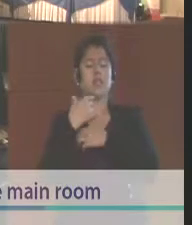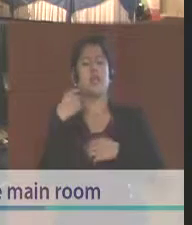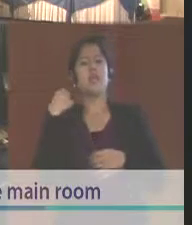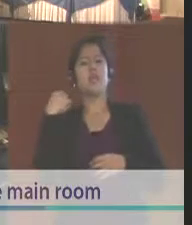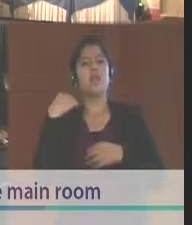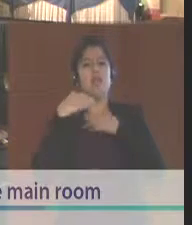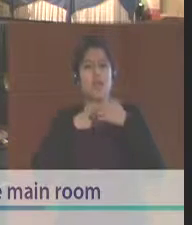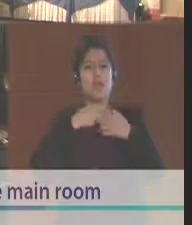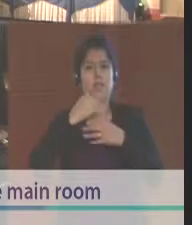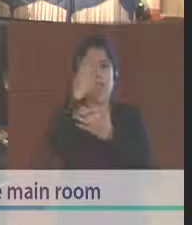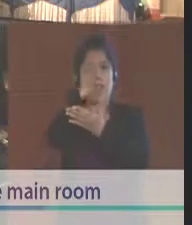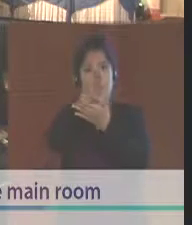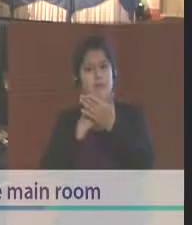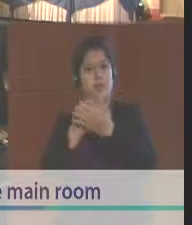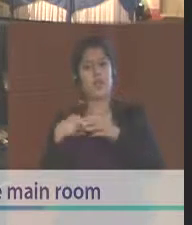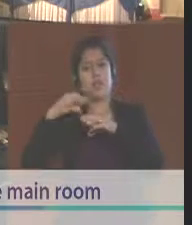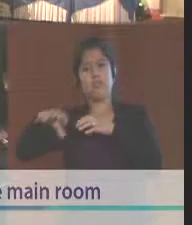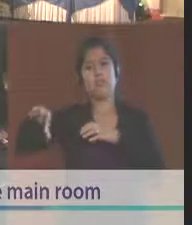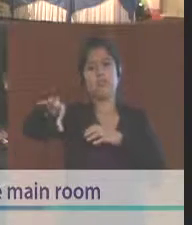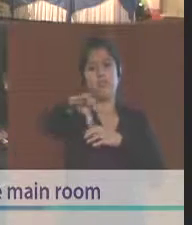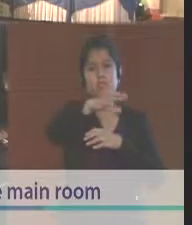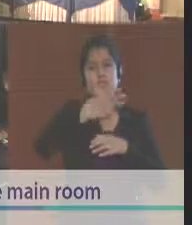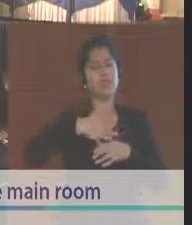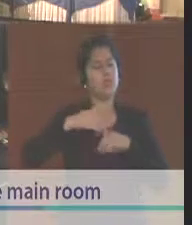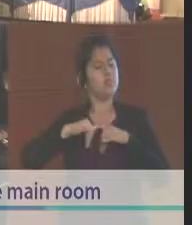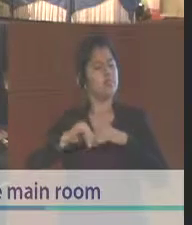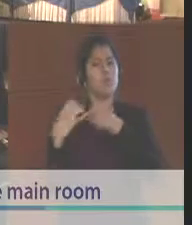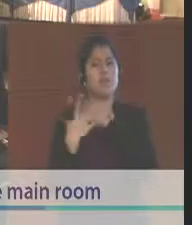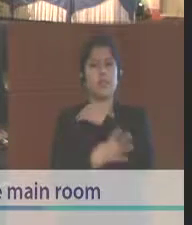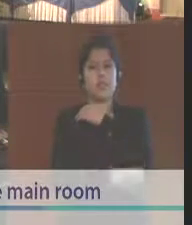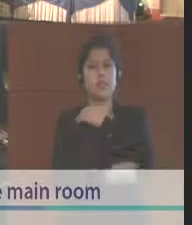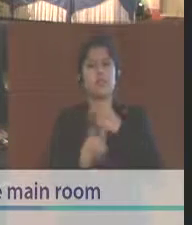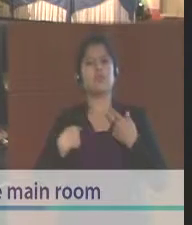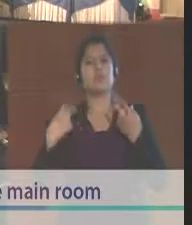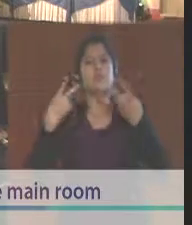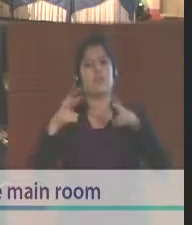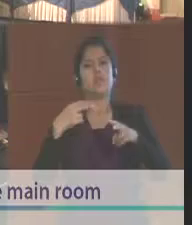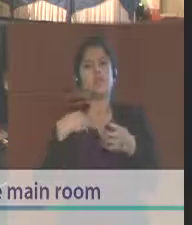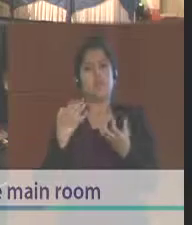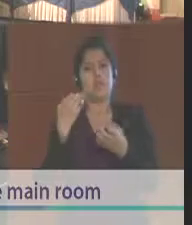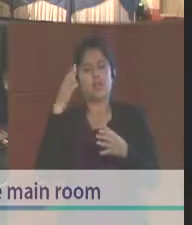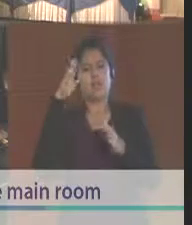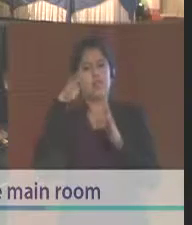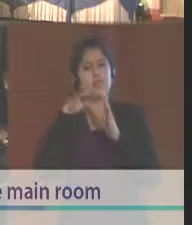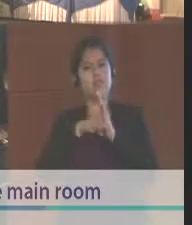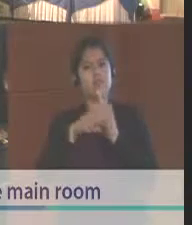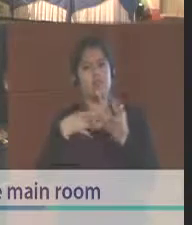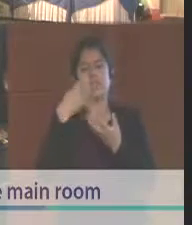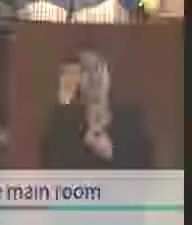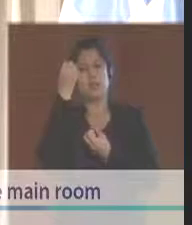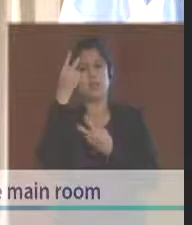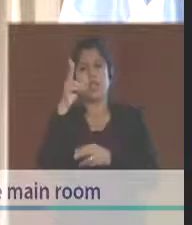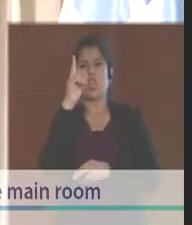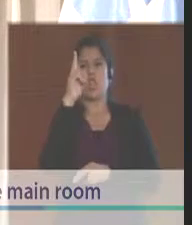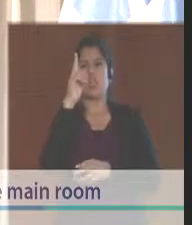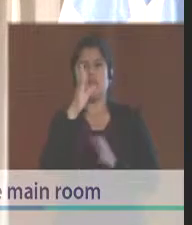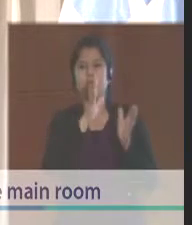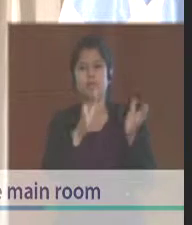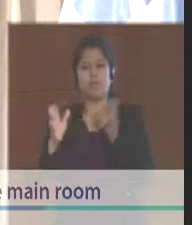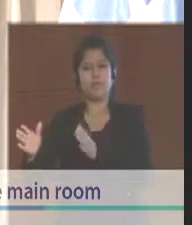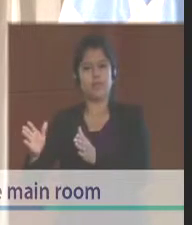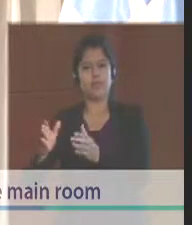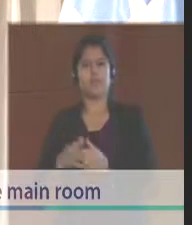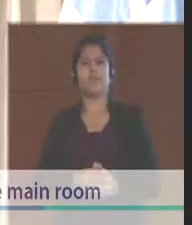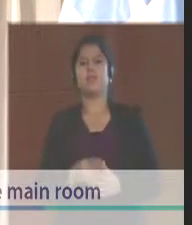our country, half the population lives in poverty areas. And to conclude, I would like to refer to